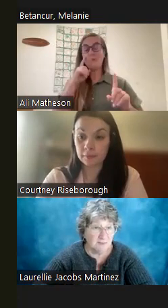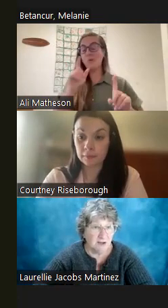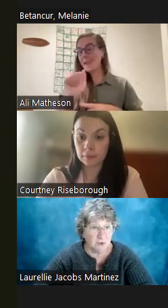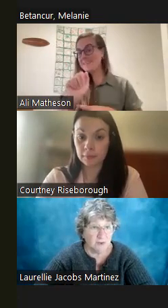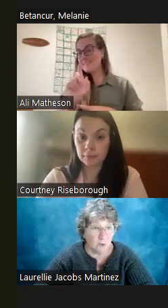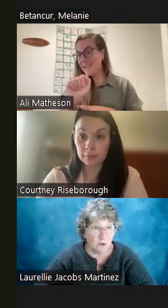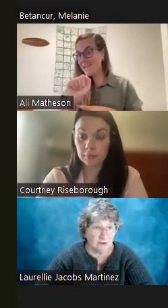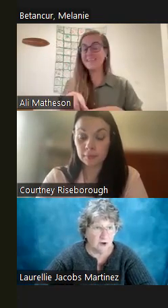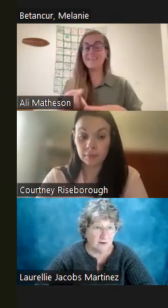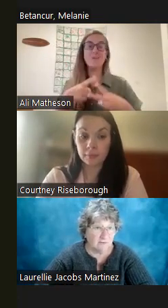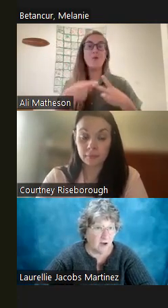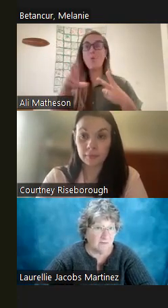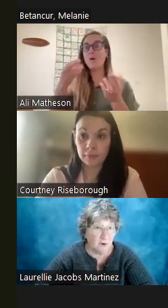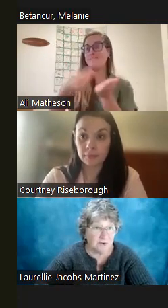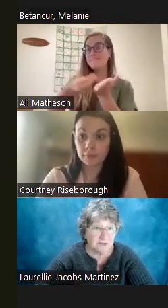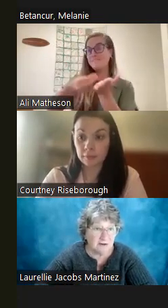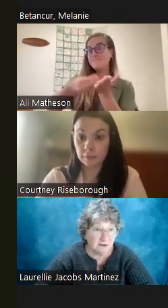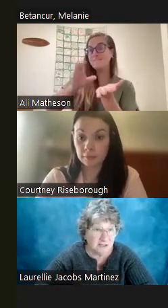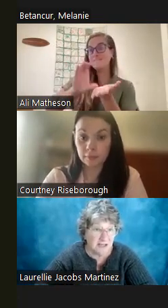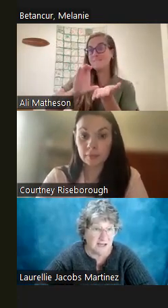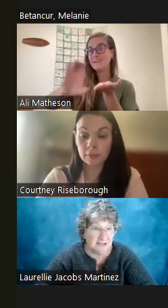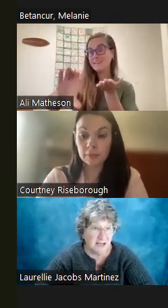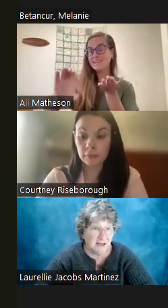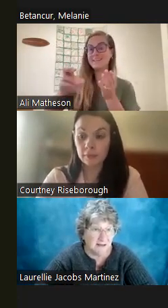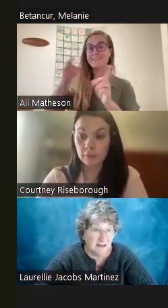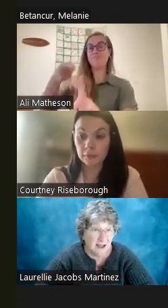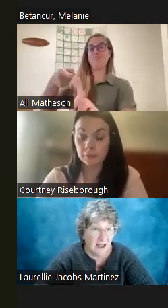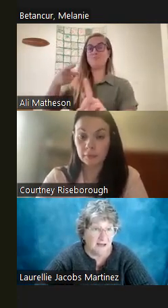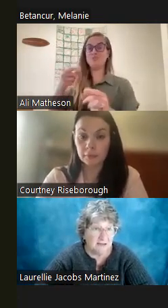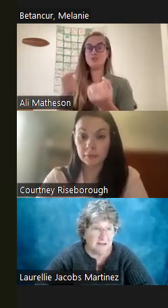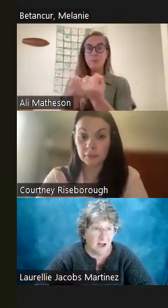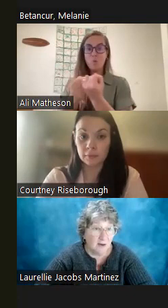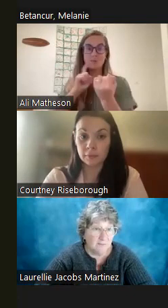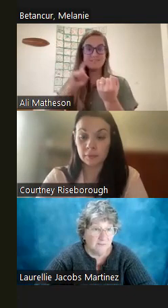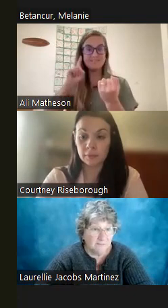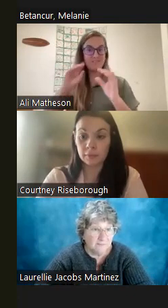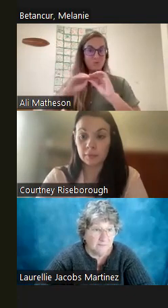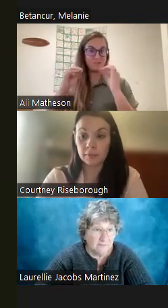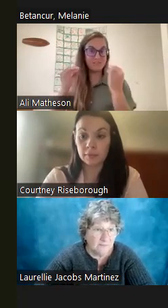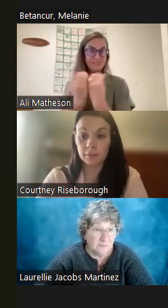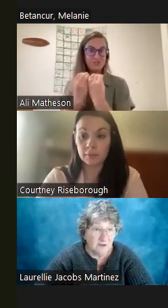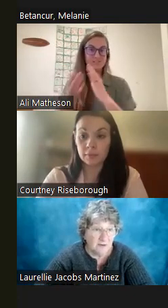needs to make sure that lawyers are involved who understand fully the ADA and